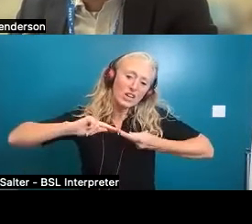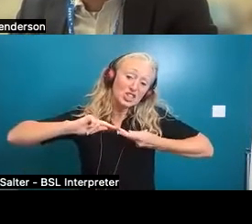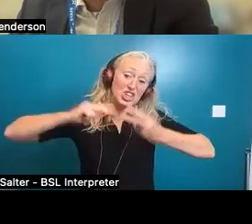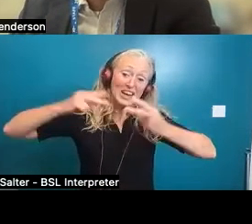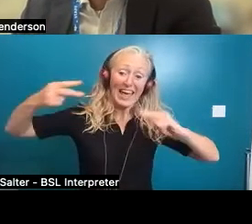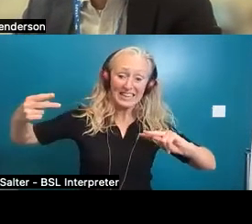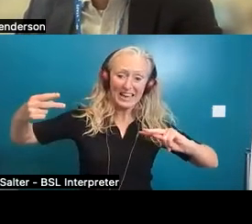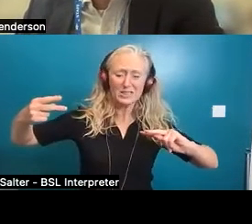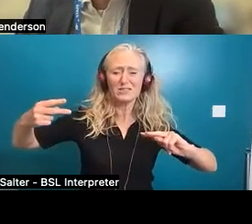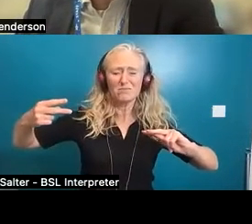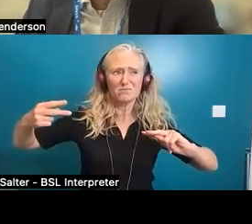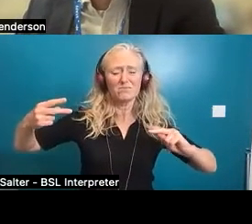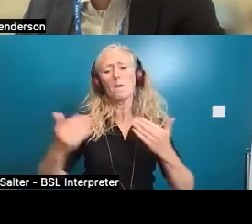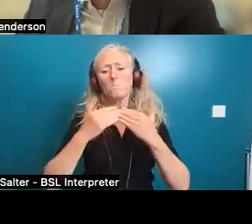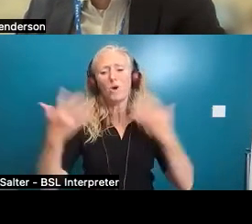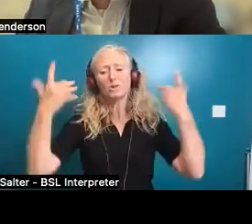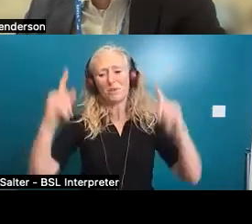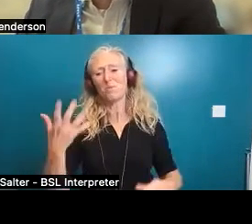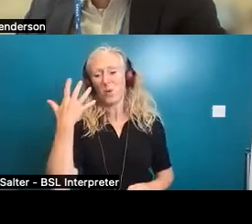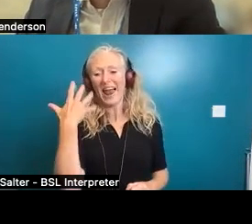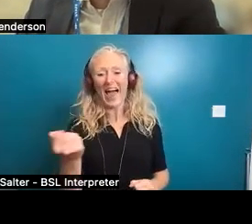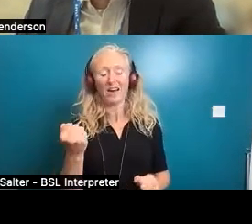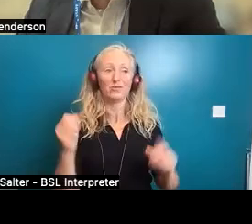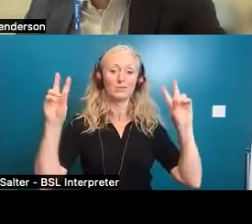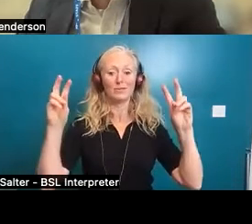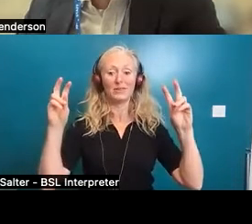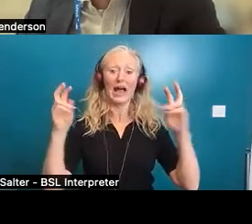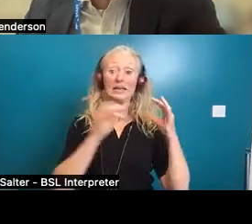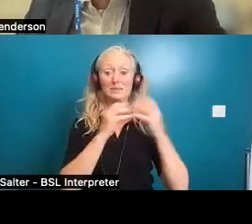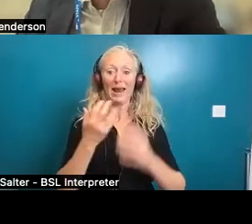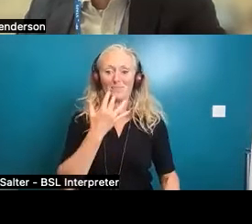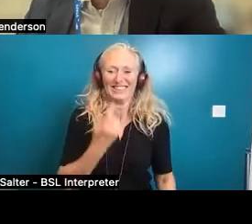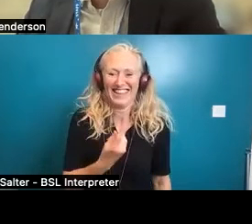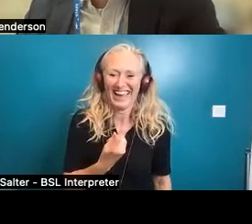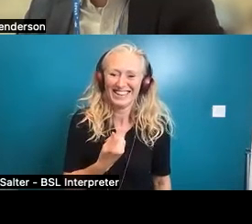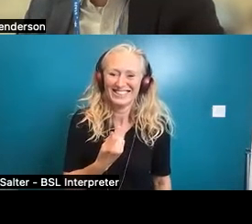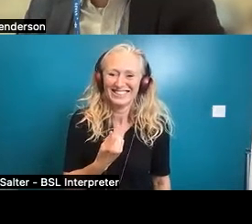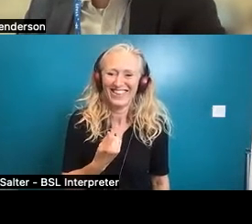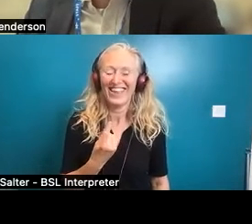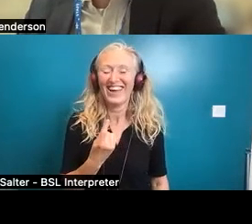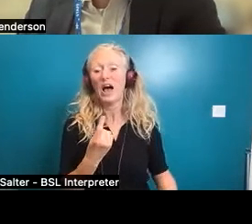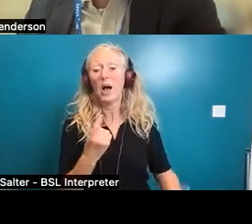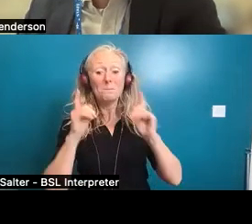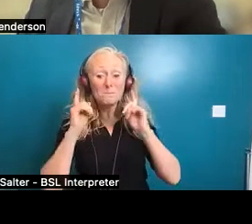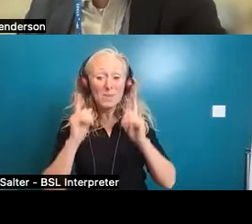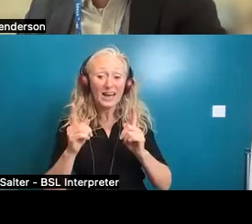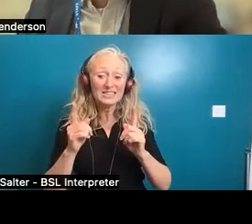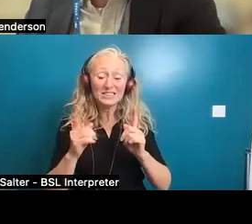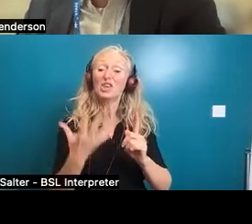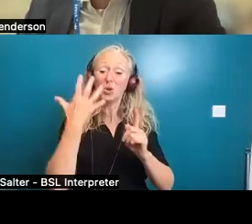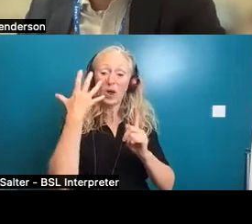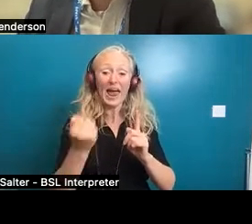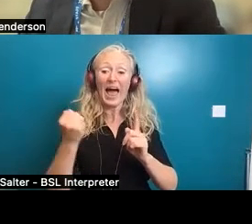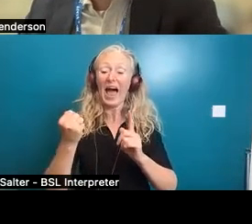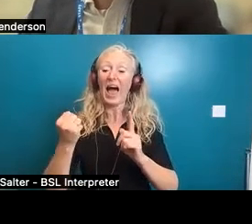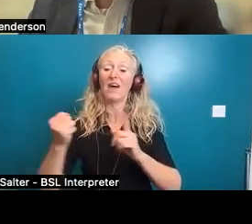on average. But because you have a second copy of the gene that you got from your other parent, you don't have any problems. But just